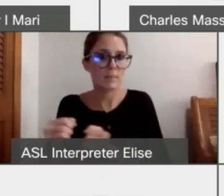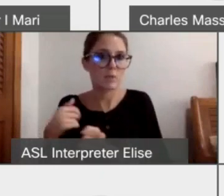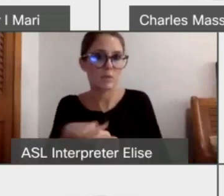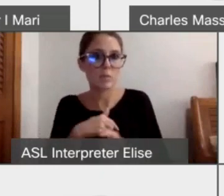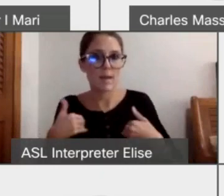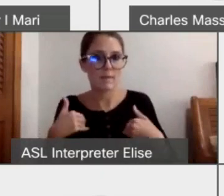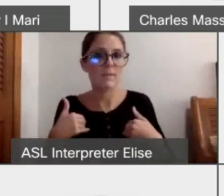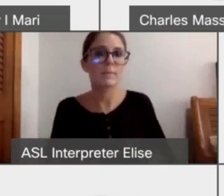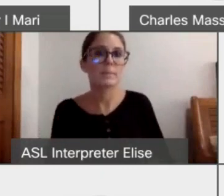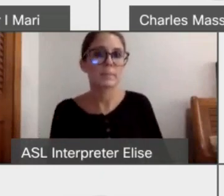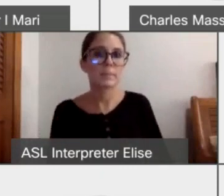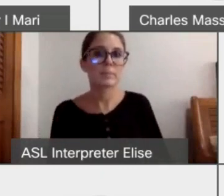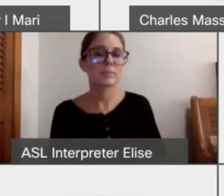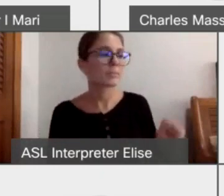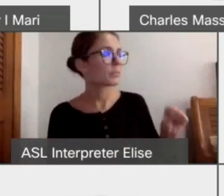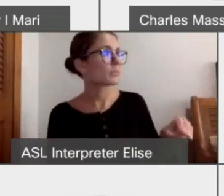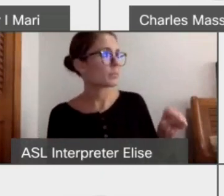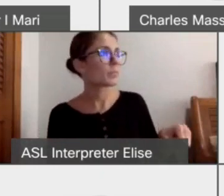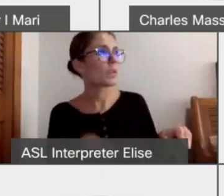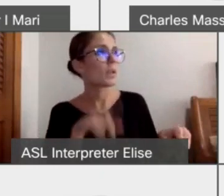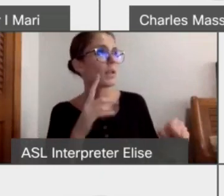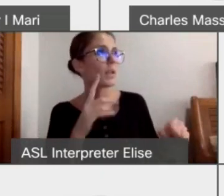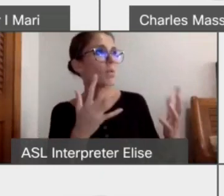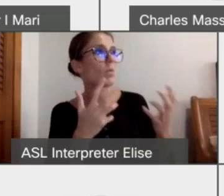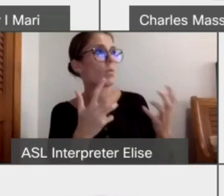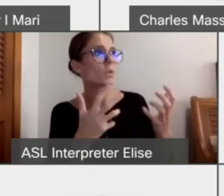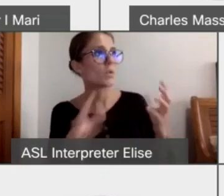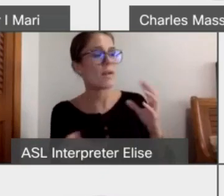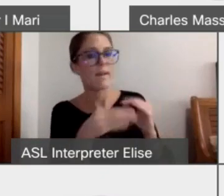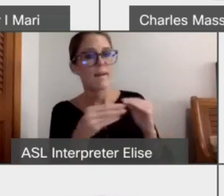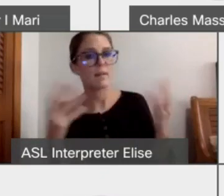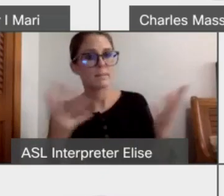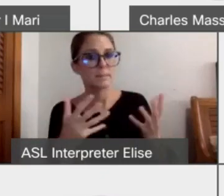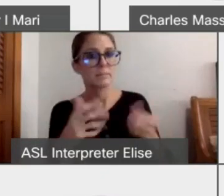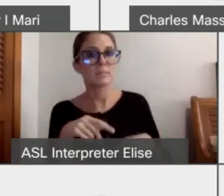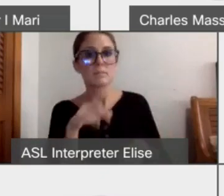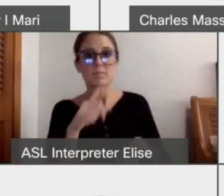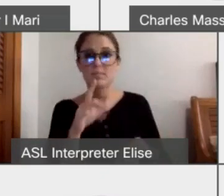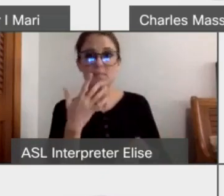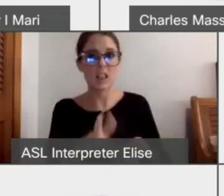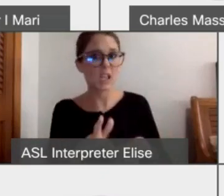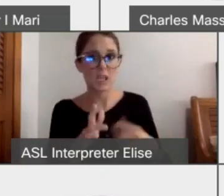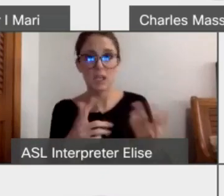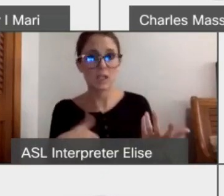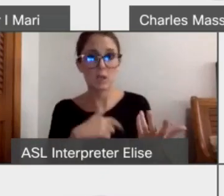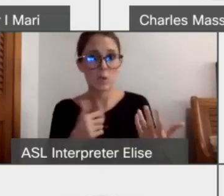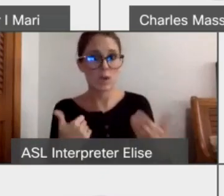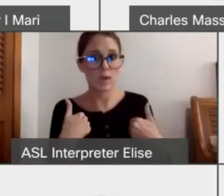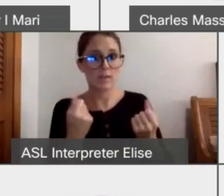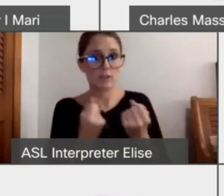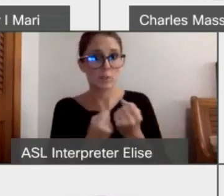care. Yeah, definitely. And I think what I would like to add is just that is how lucky we are to be in a time where we have a